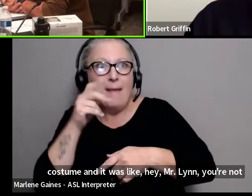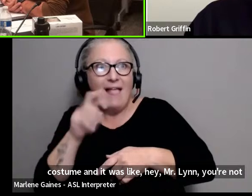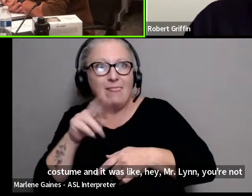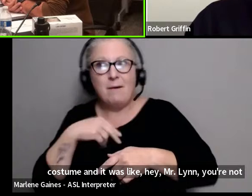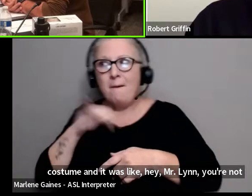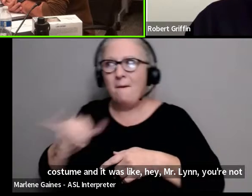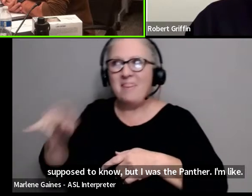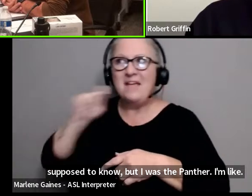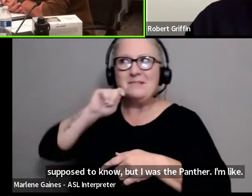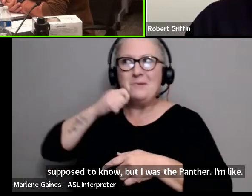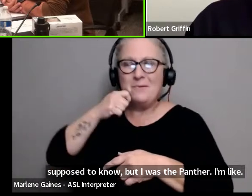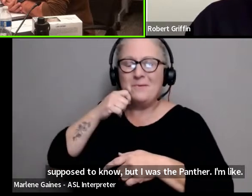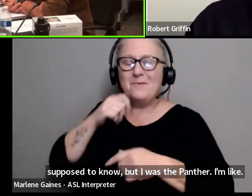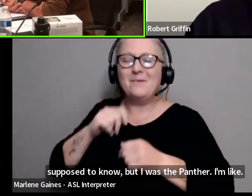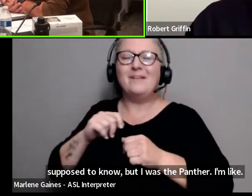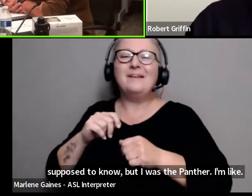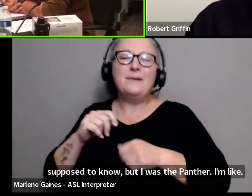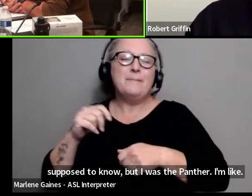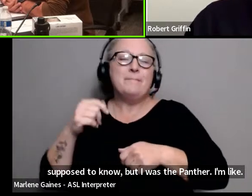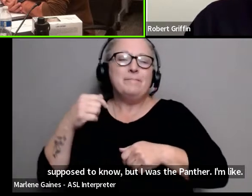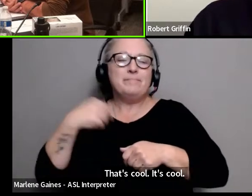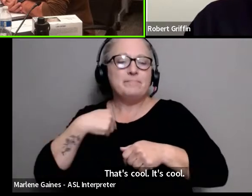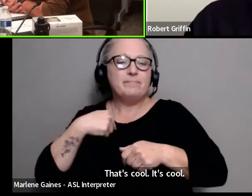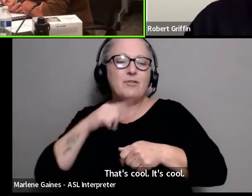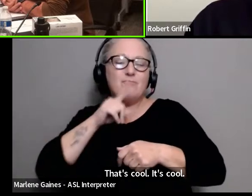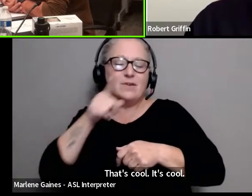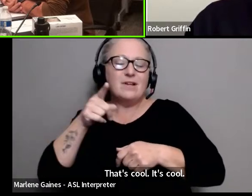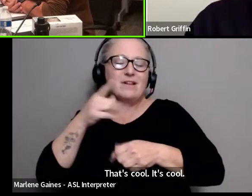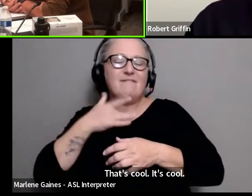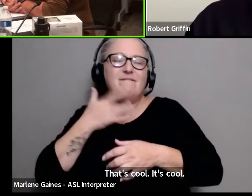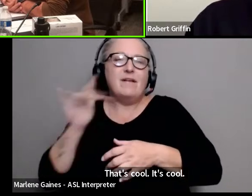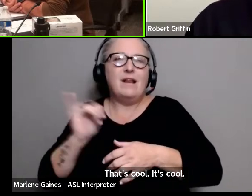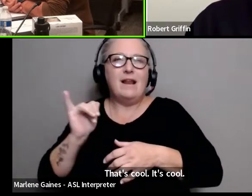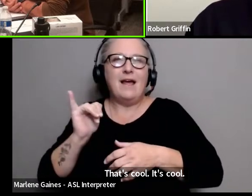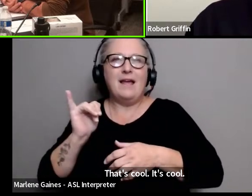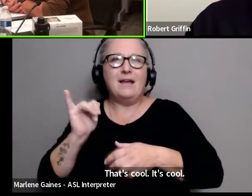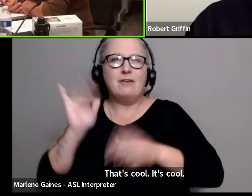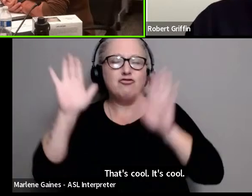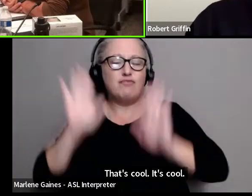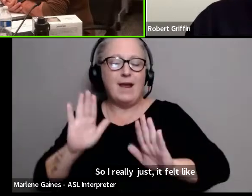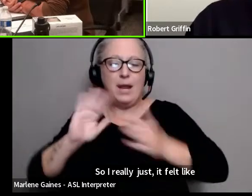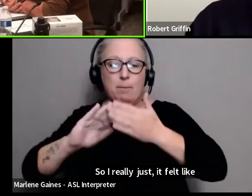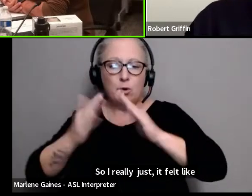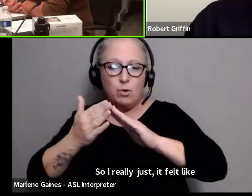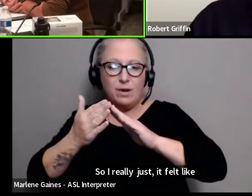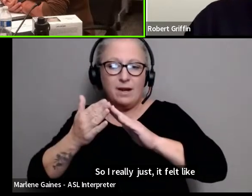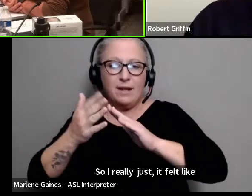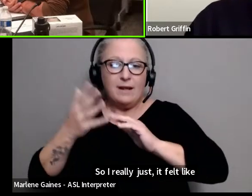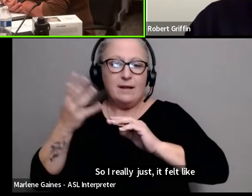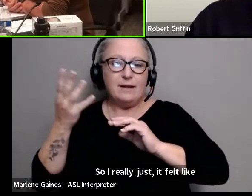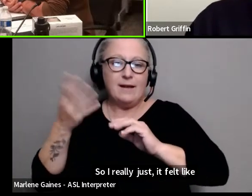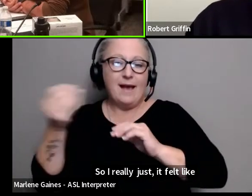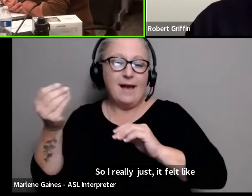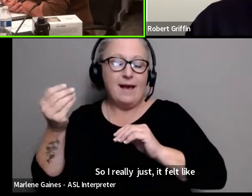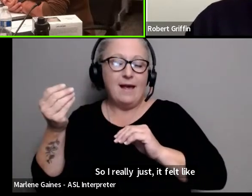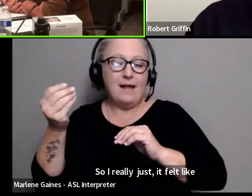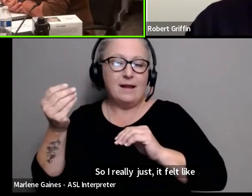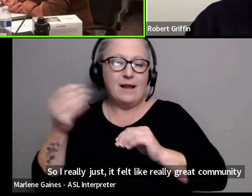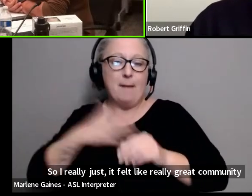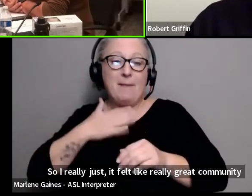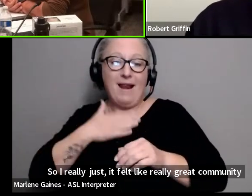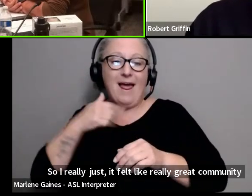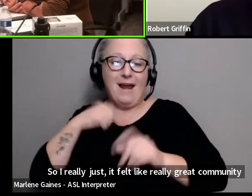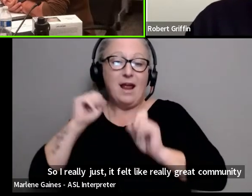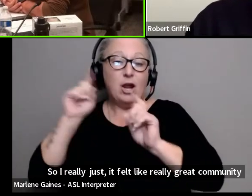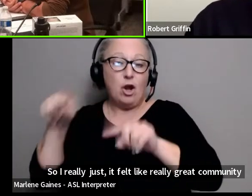That's cool." So I really just it felt like really great community. And so I'm glad I got to